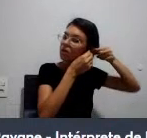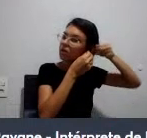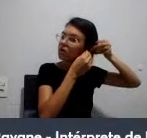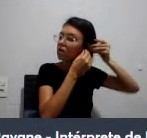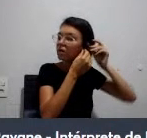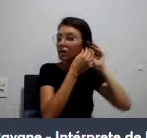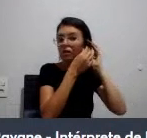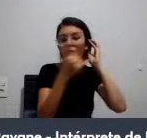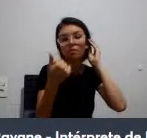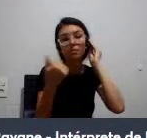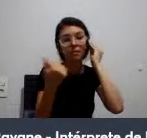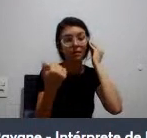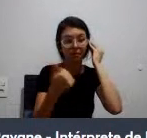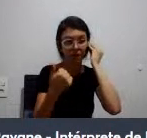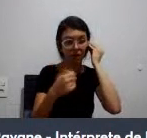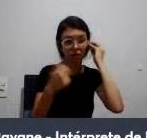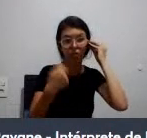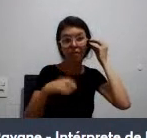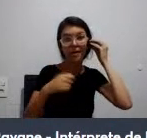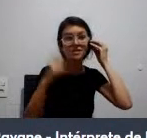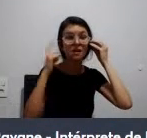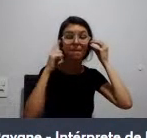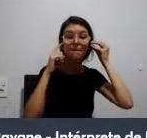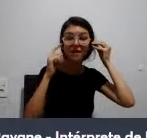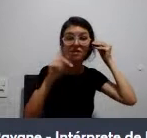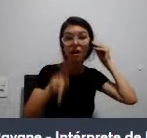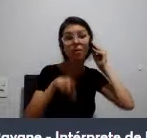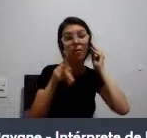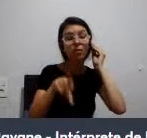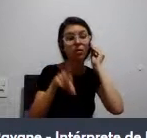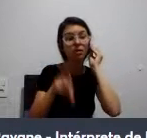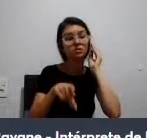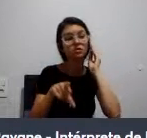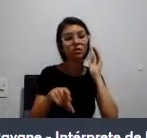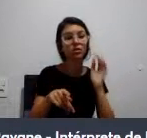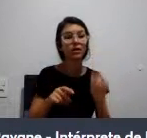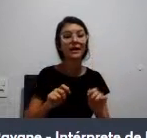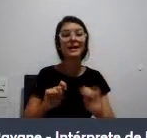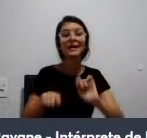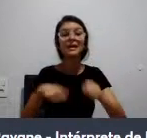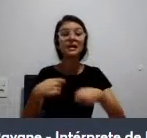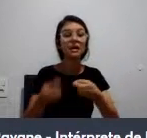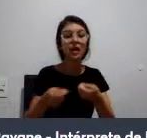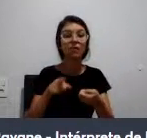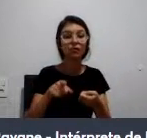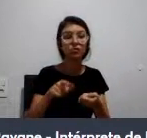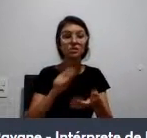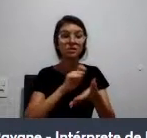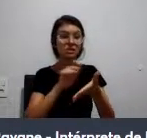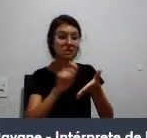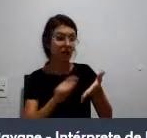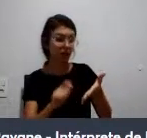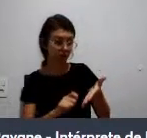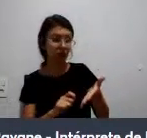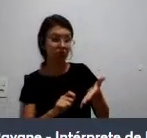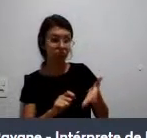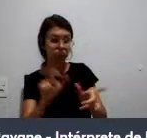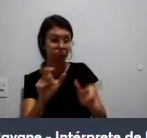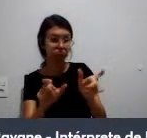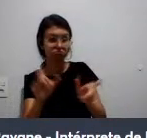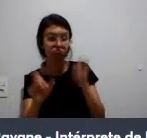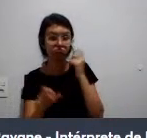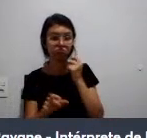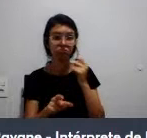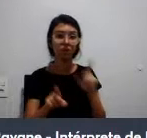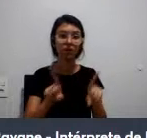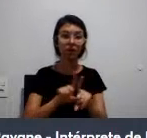Primeiro, é preciso pensar sobre o público. Quem você, para quem você vai escrever, e isso vai afetar